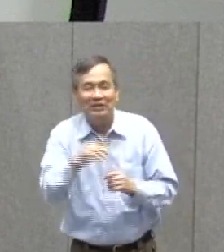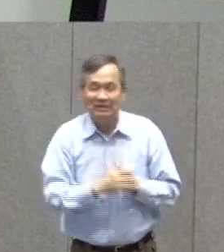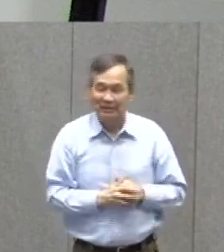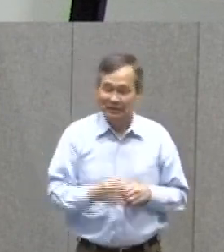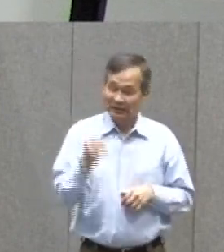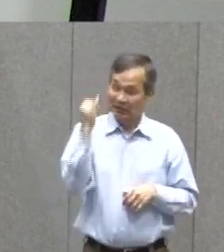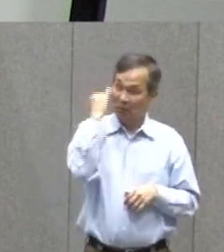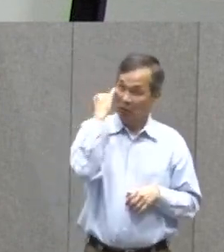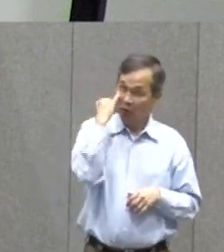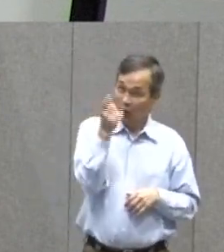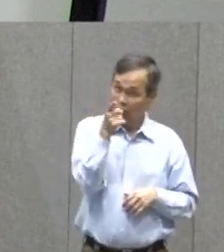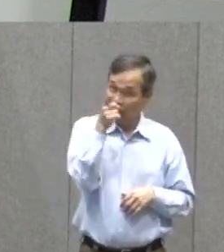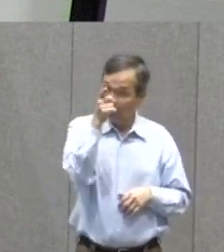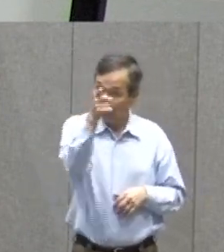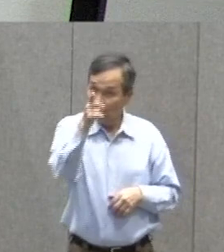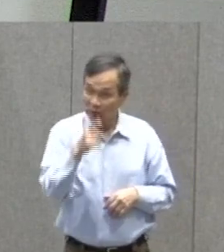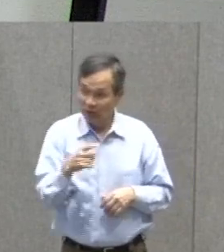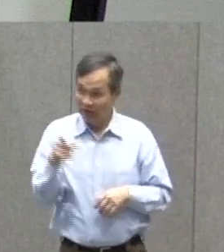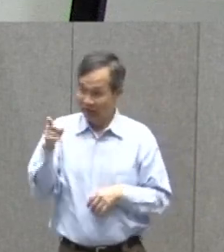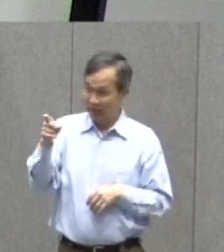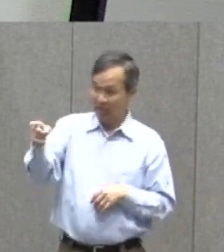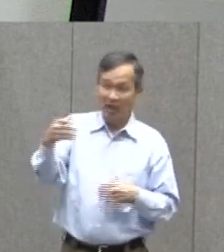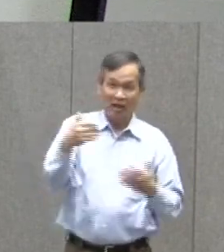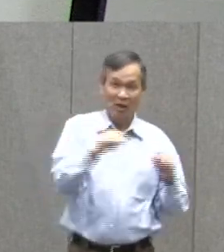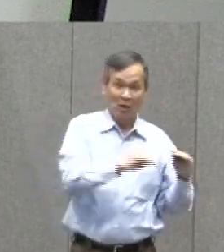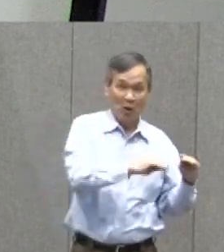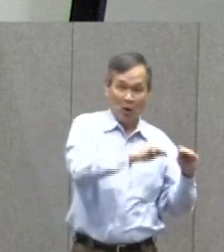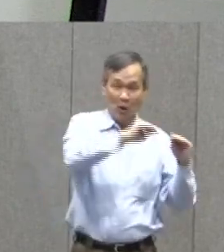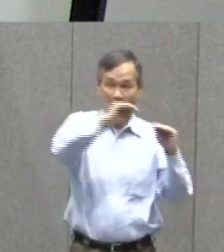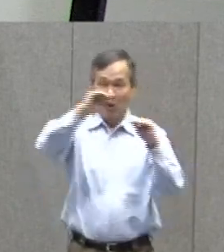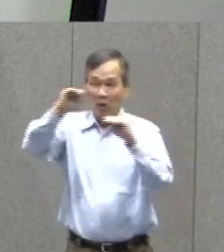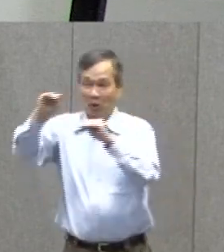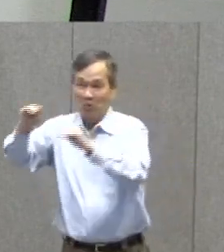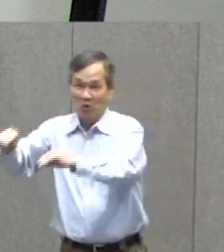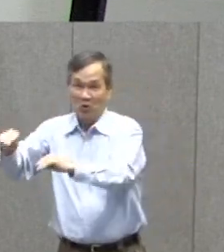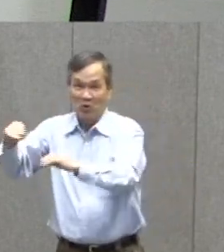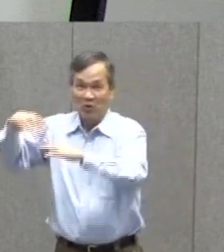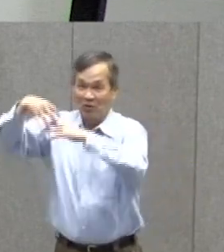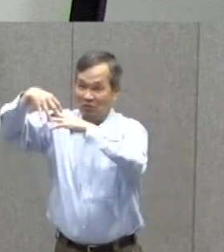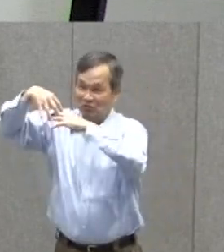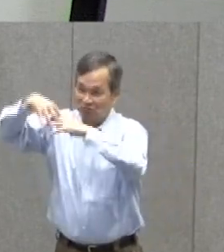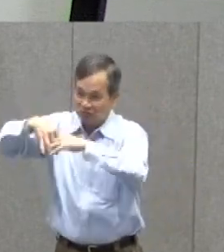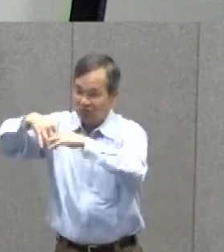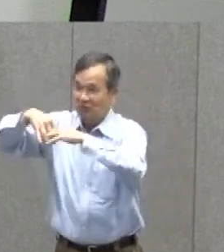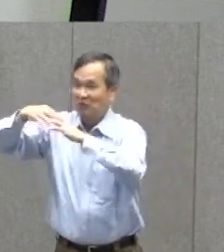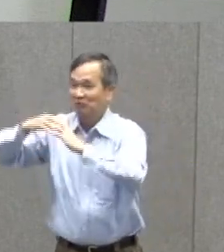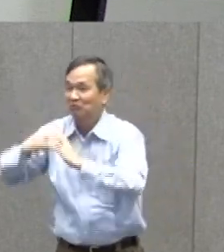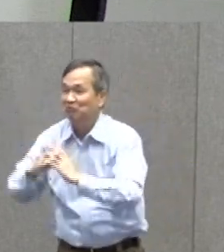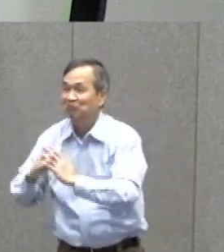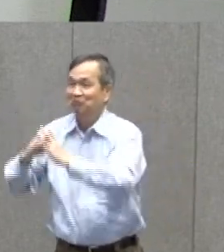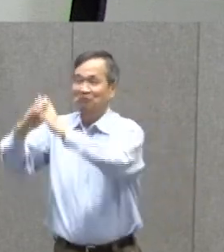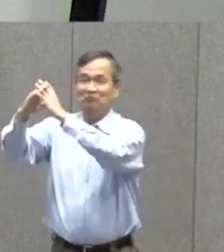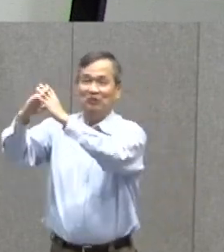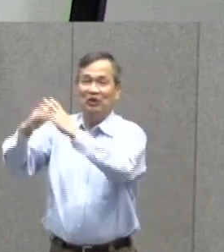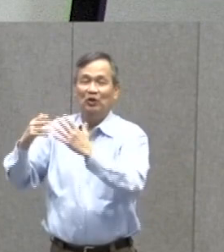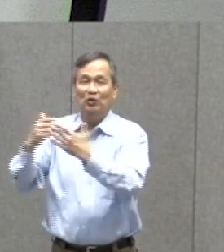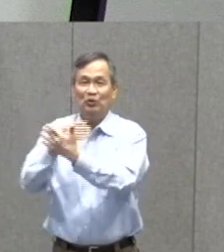if you had to make the new place your home? So if you do immigrate either from another country or you migrate to